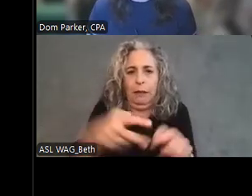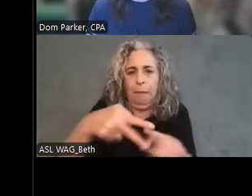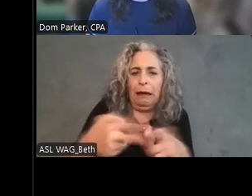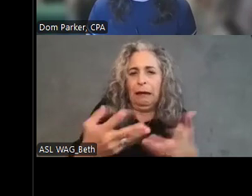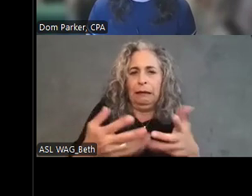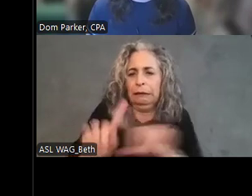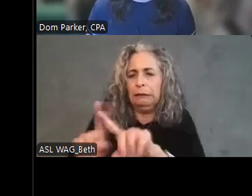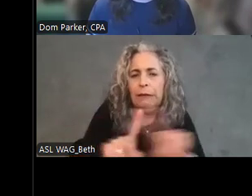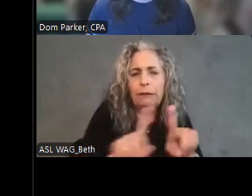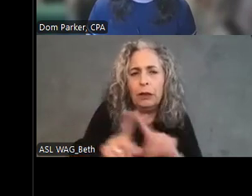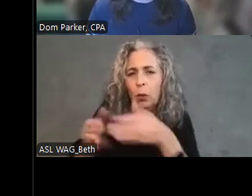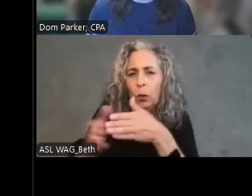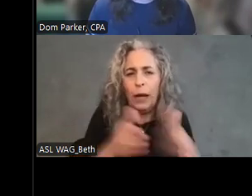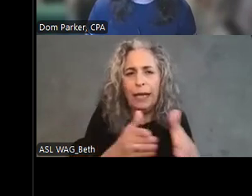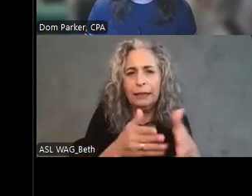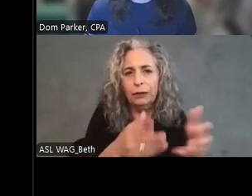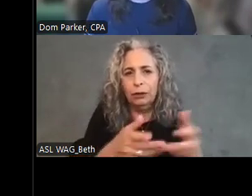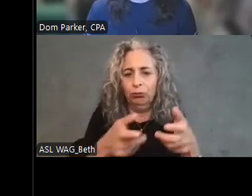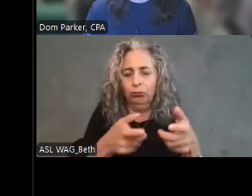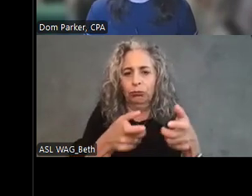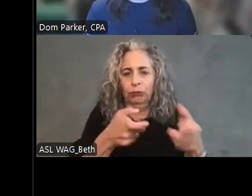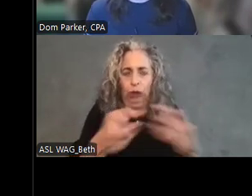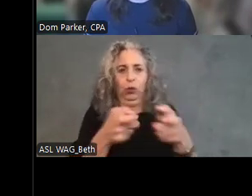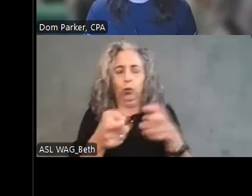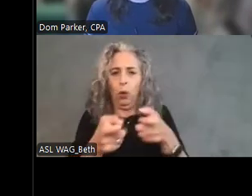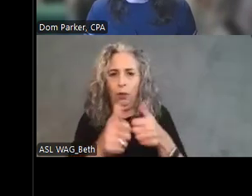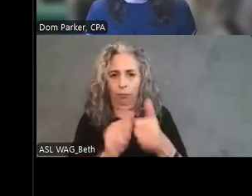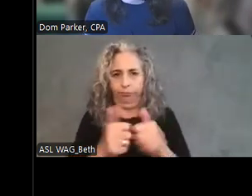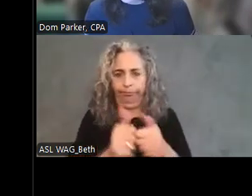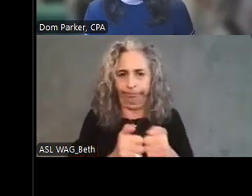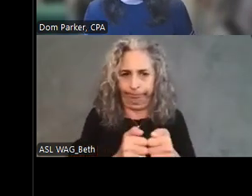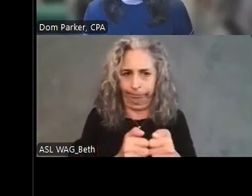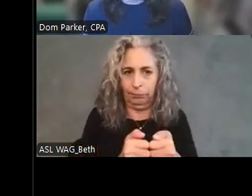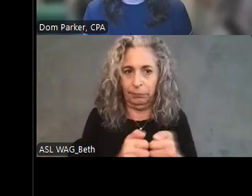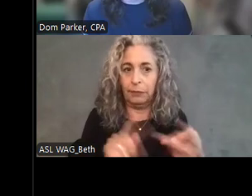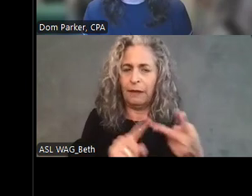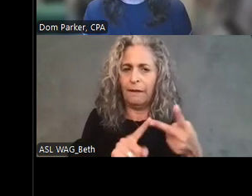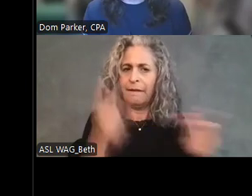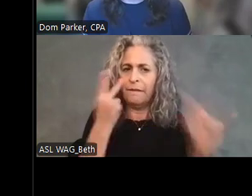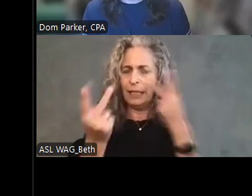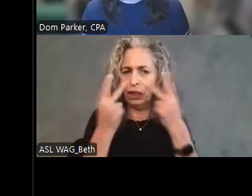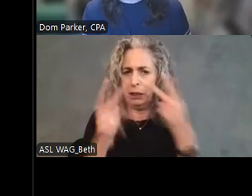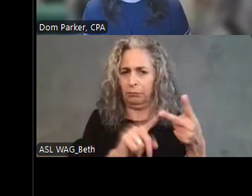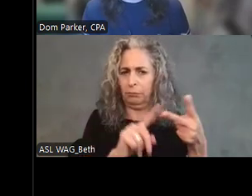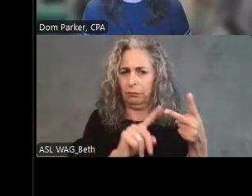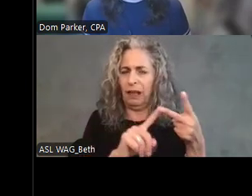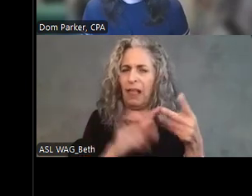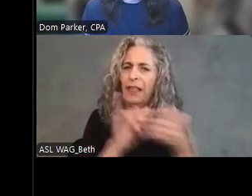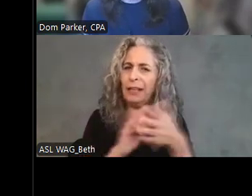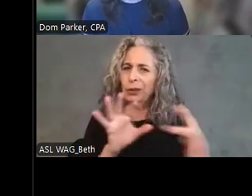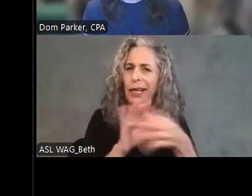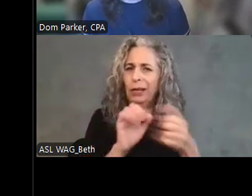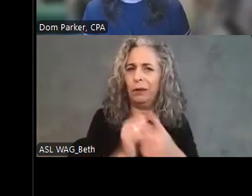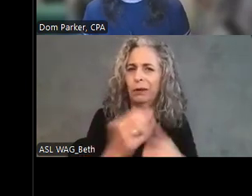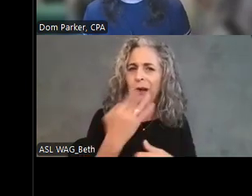to re-input controllers. For vision, this is something that would relate to,